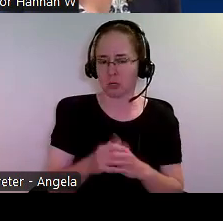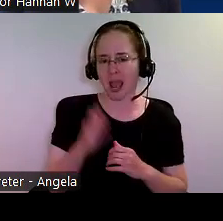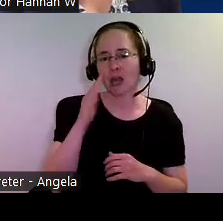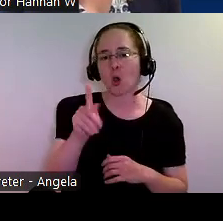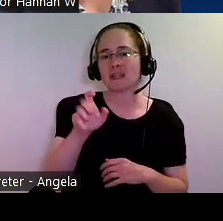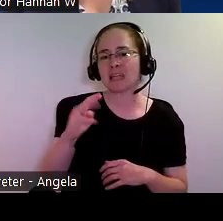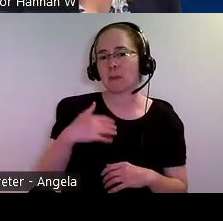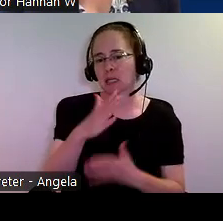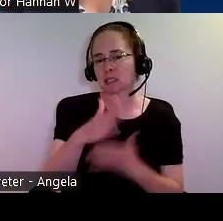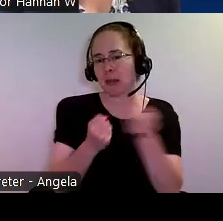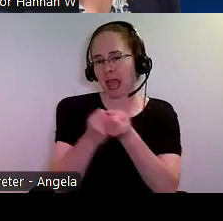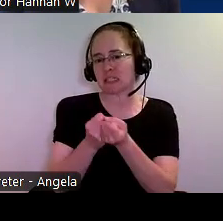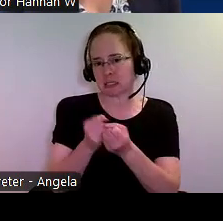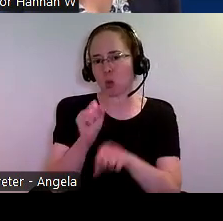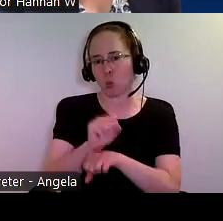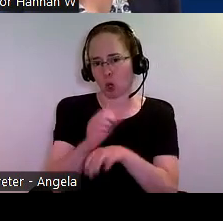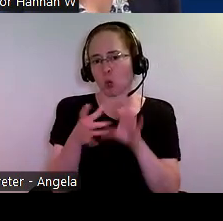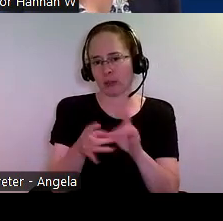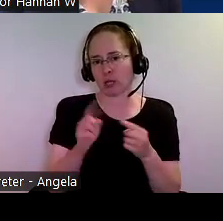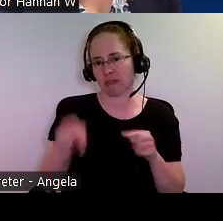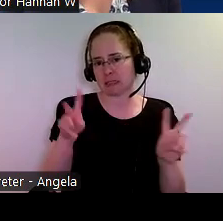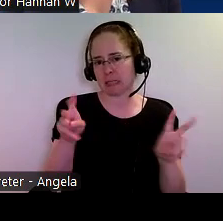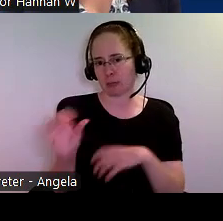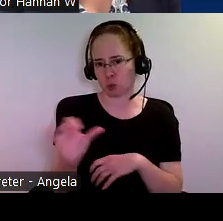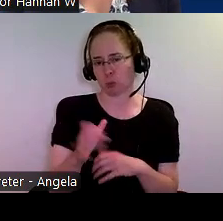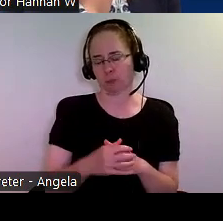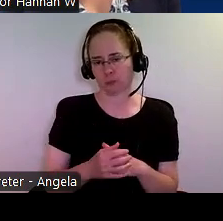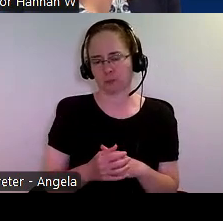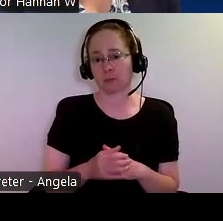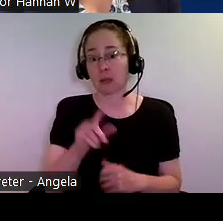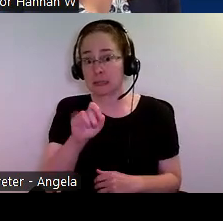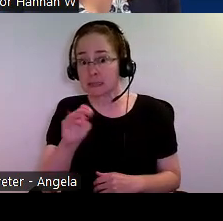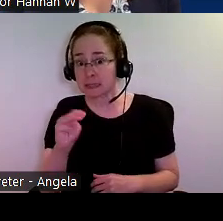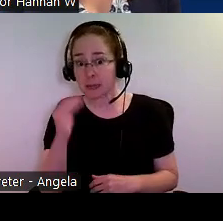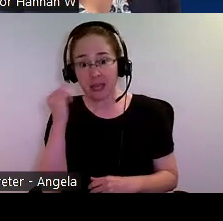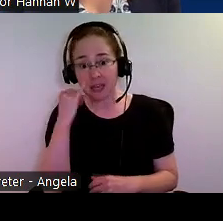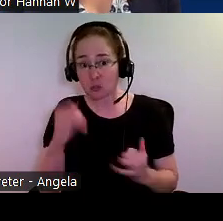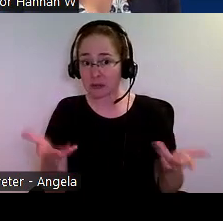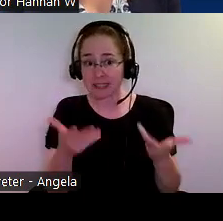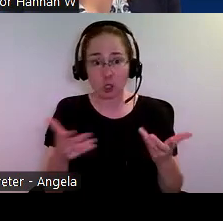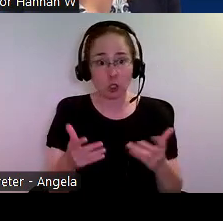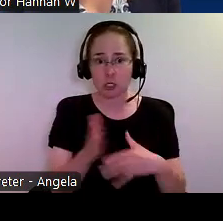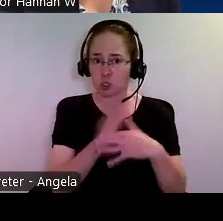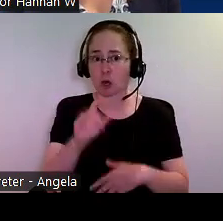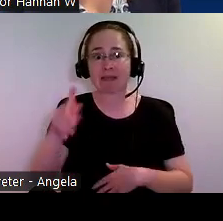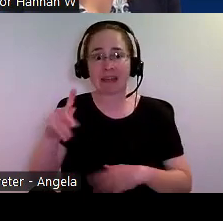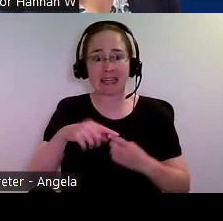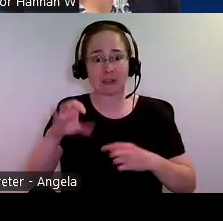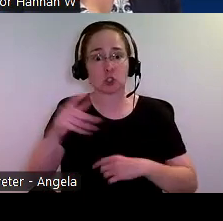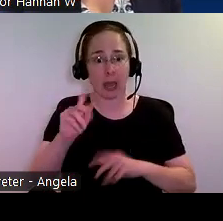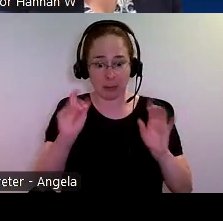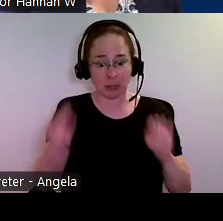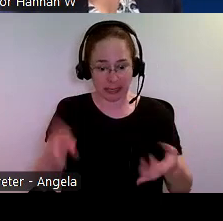some advocacy stuff out there related to this topic as well. So Tim, if you're still here, feel free to share some links in the chat for people to sign